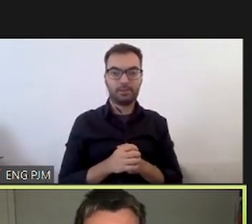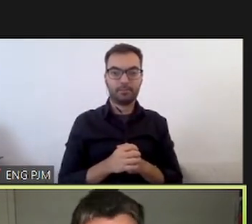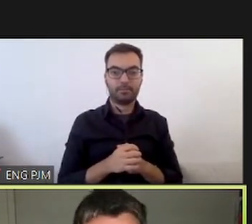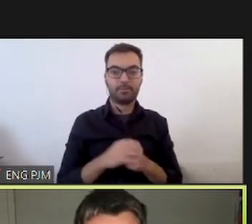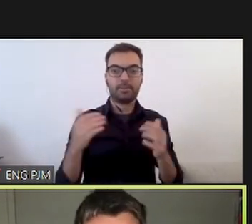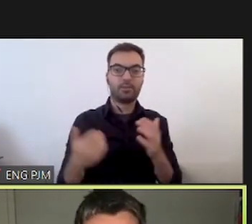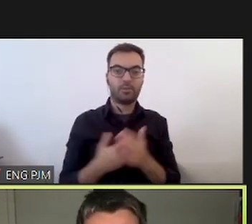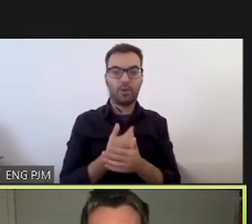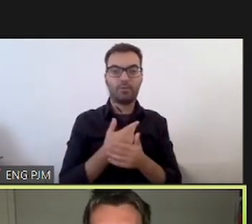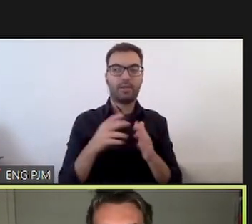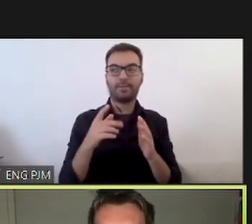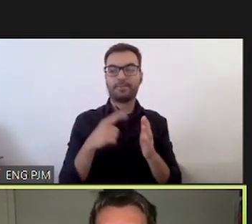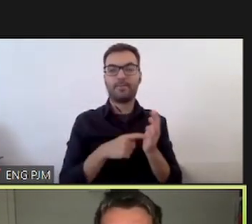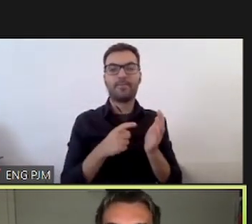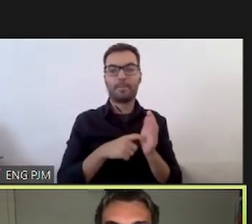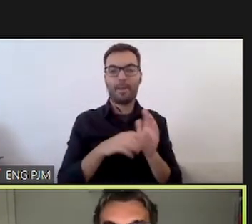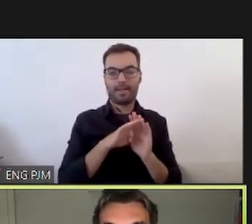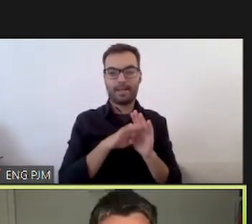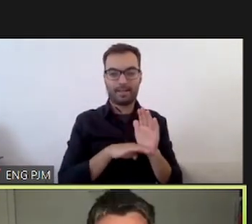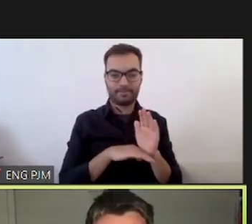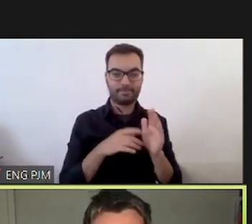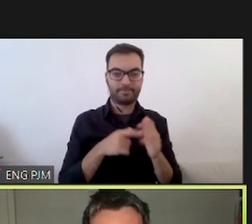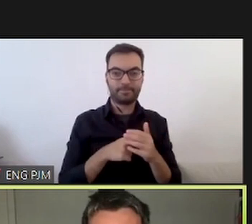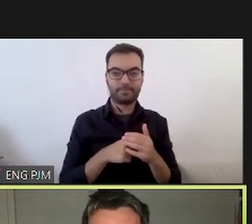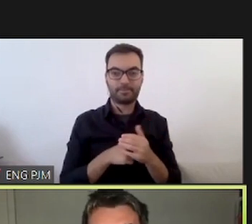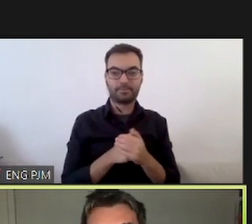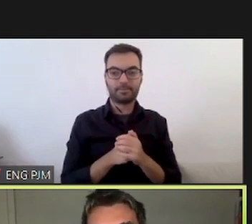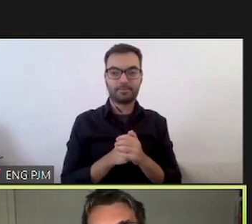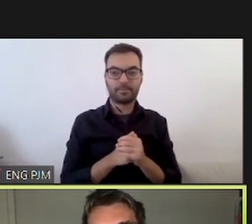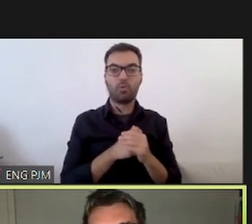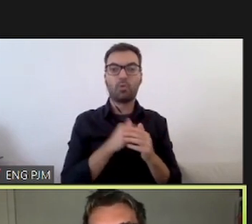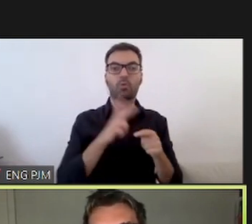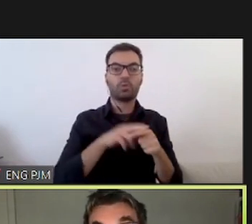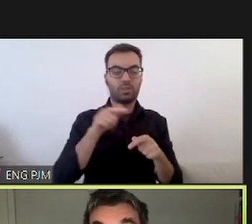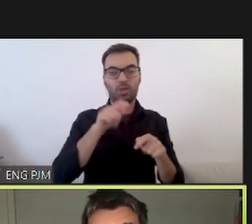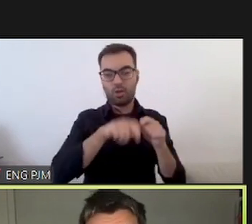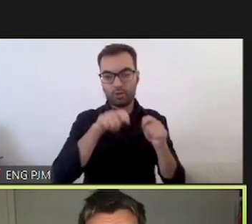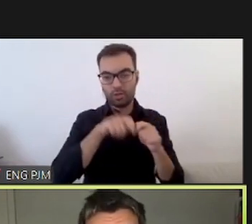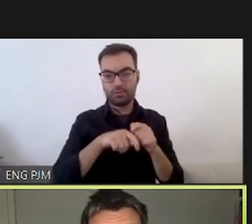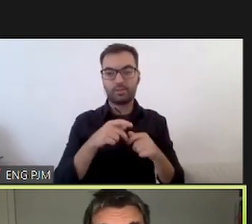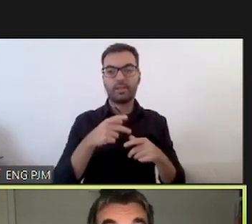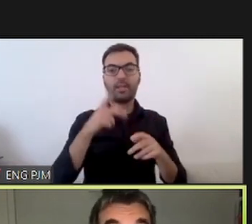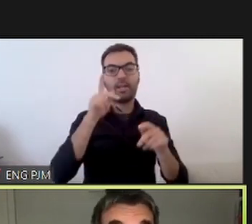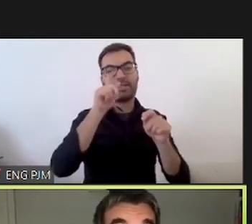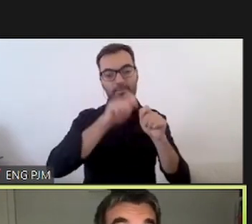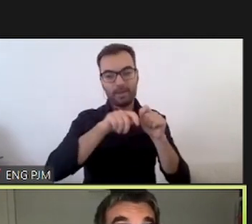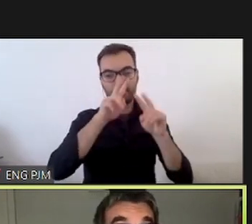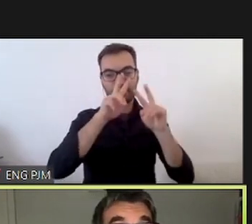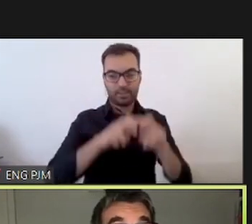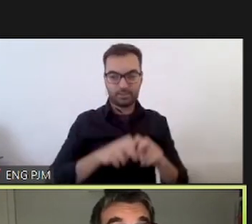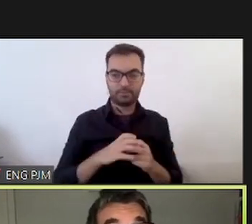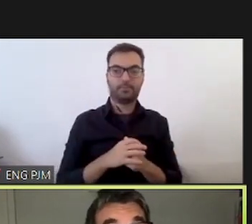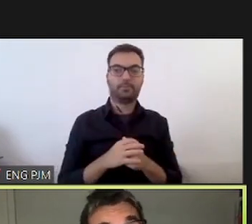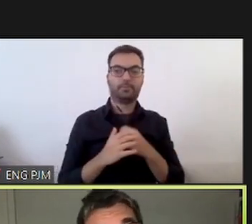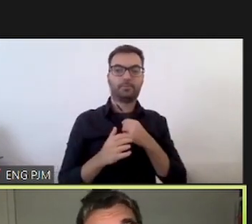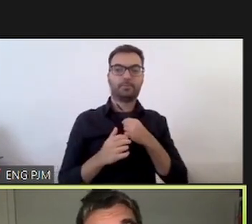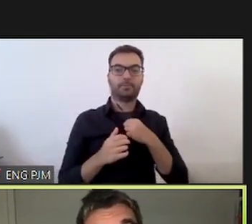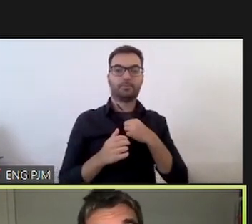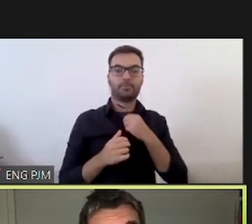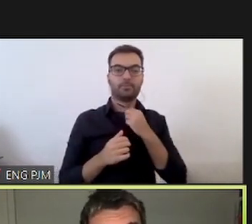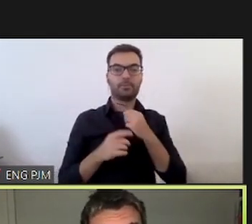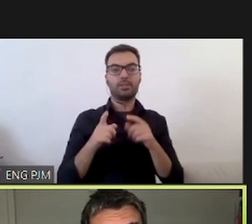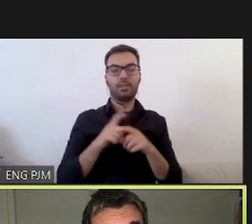success criteria that should be validated and should be audited. And also there is a